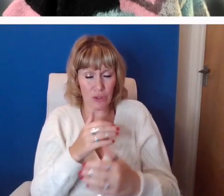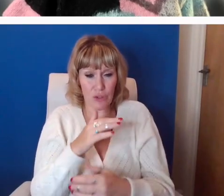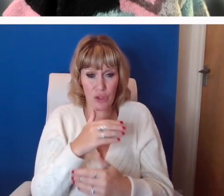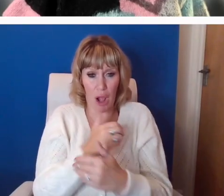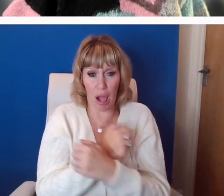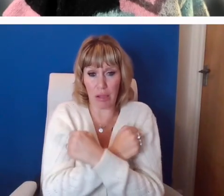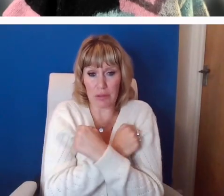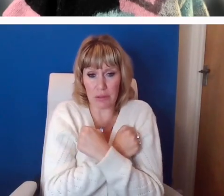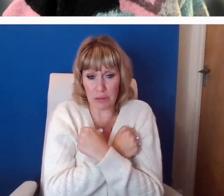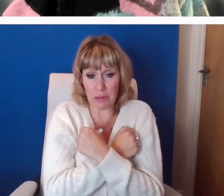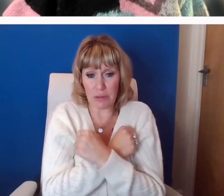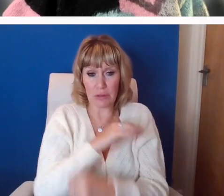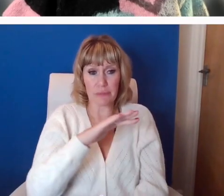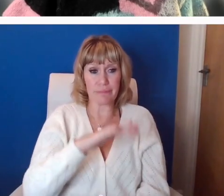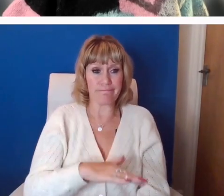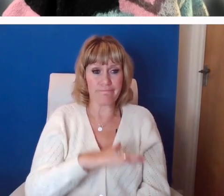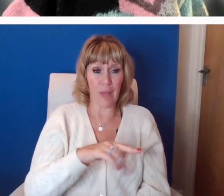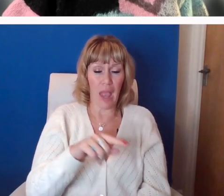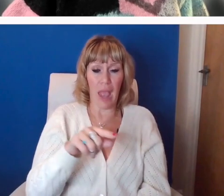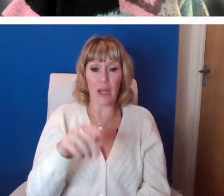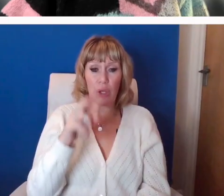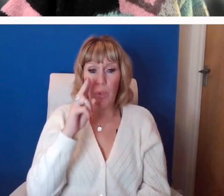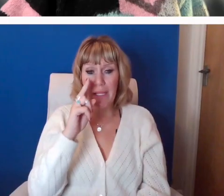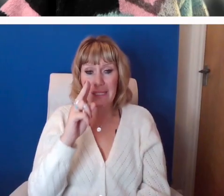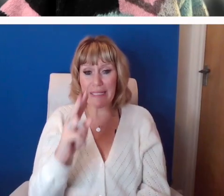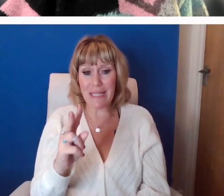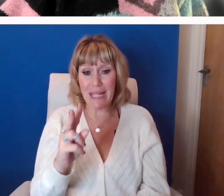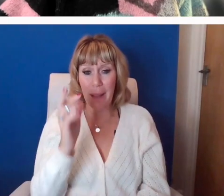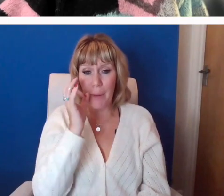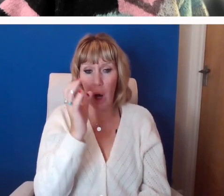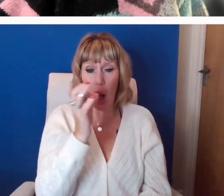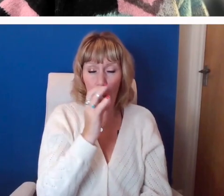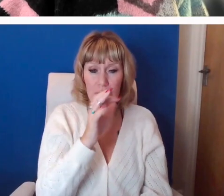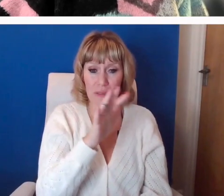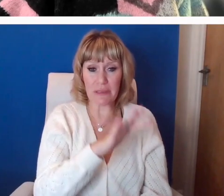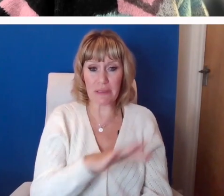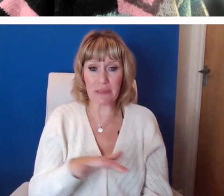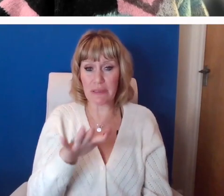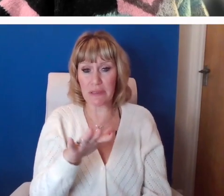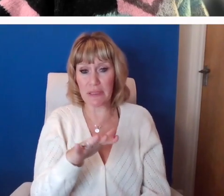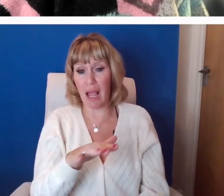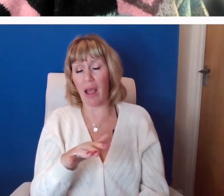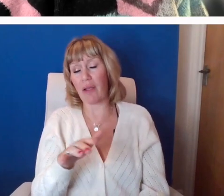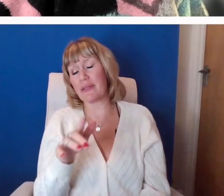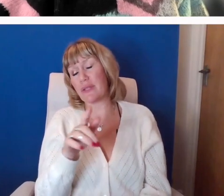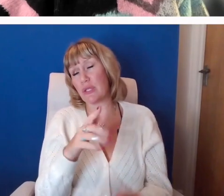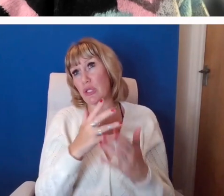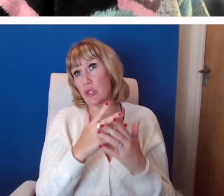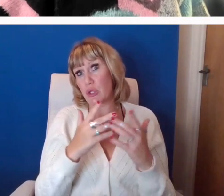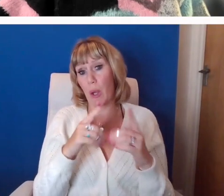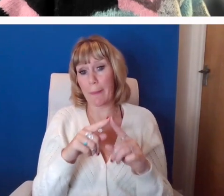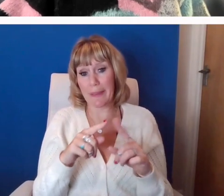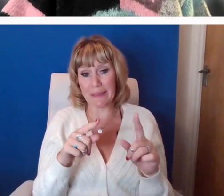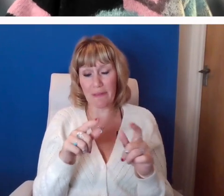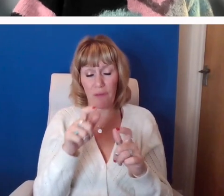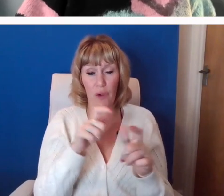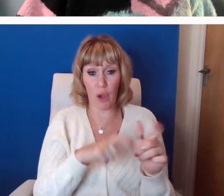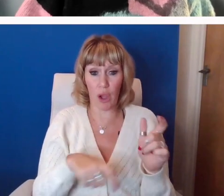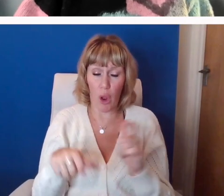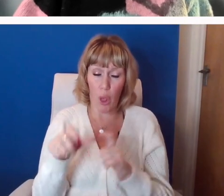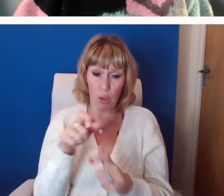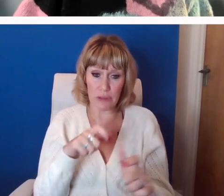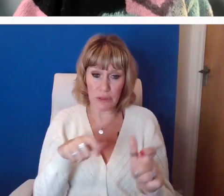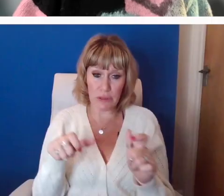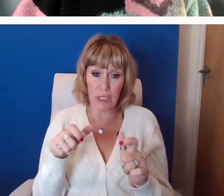her. There's a leafy green plant near the fireplace and flowers arranged in a yellow jug on the corner. And I'd just like